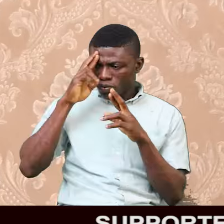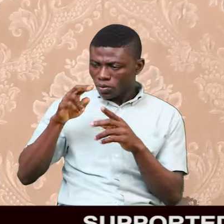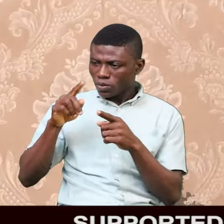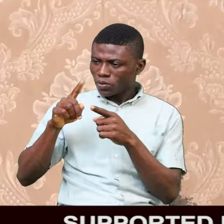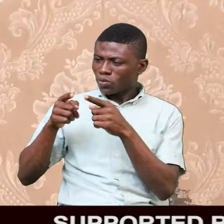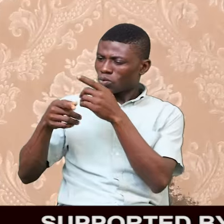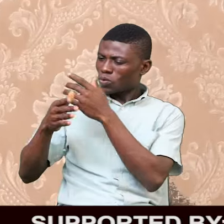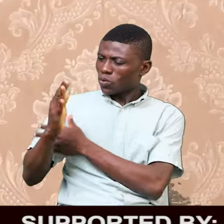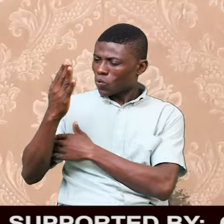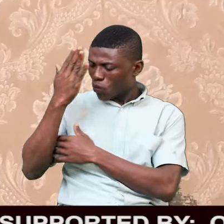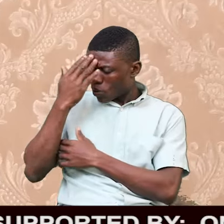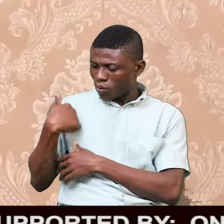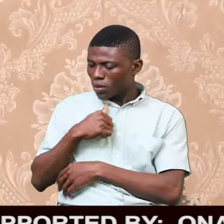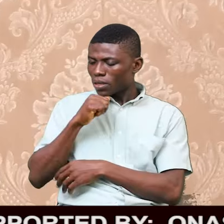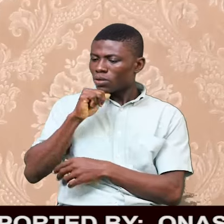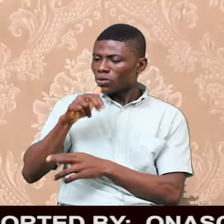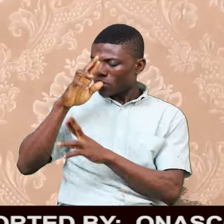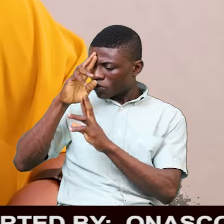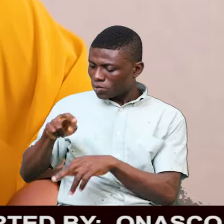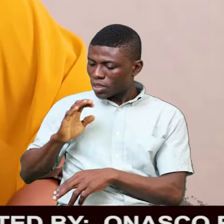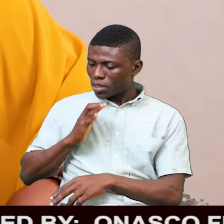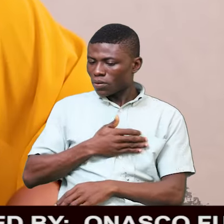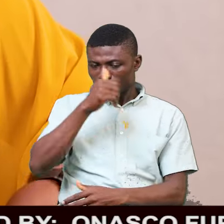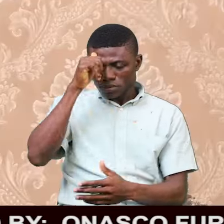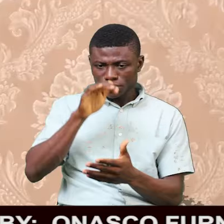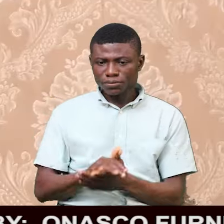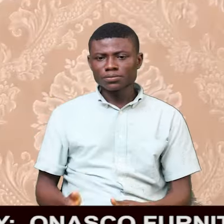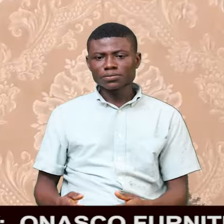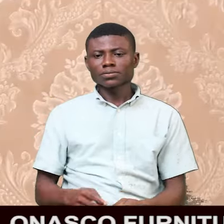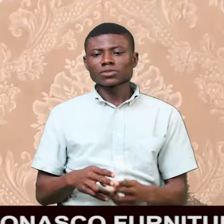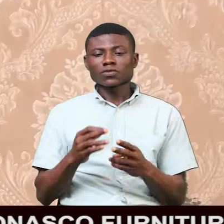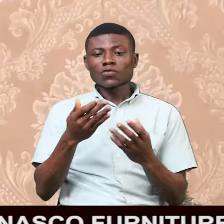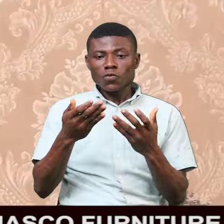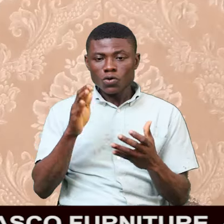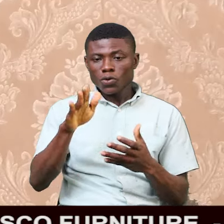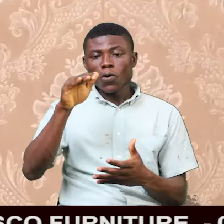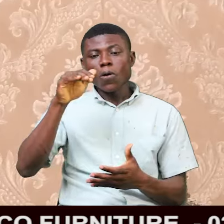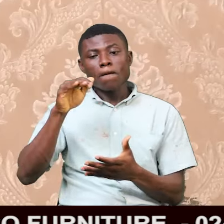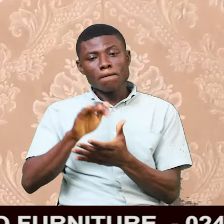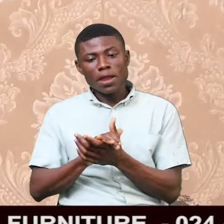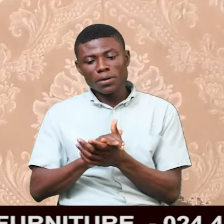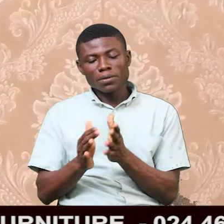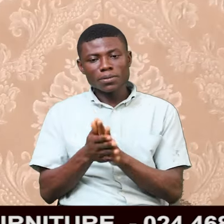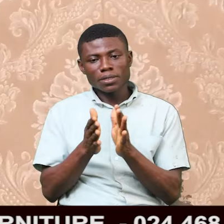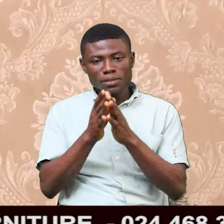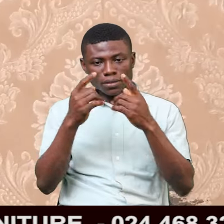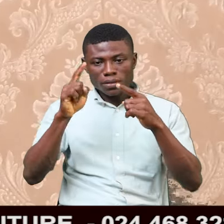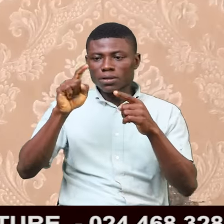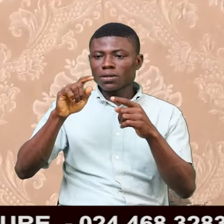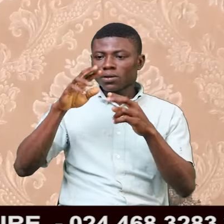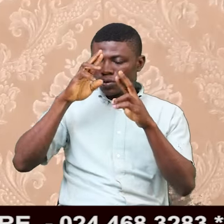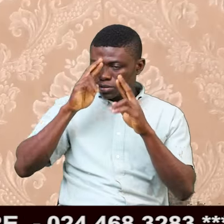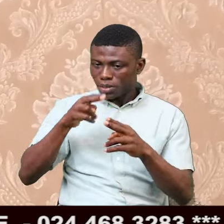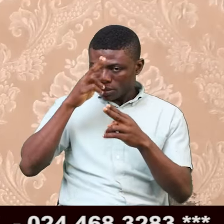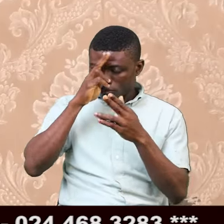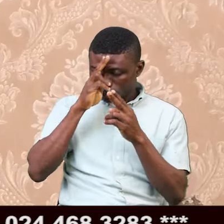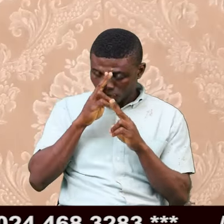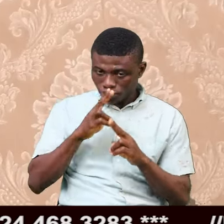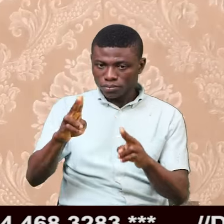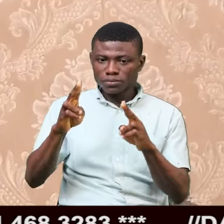radia. I didn't mean submitting my crew. So, person, I worry too much. Respect, honor is